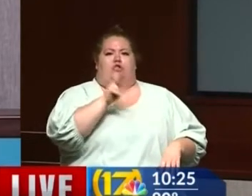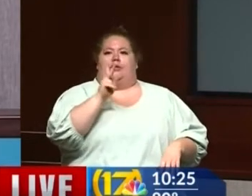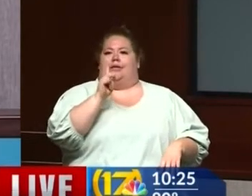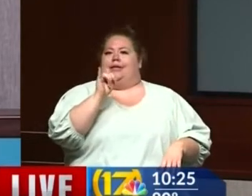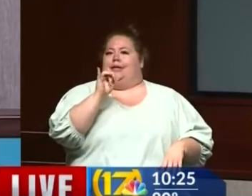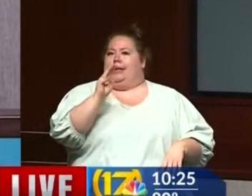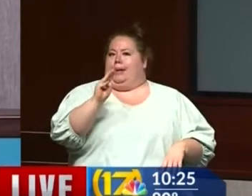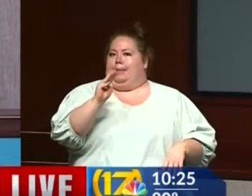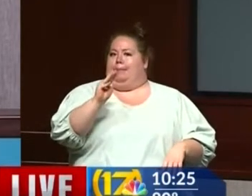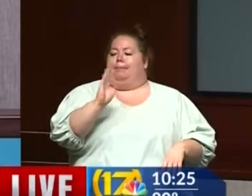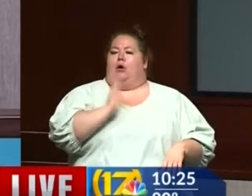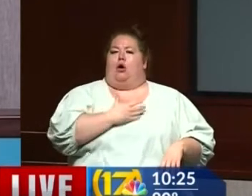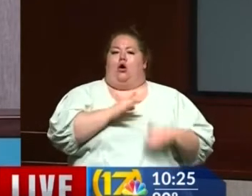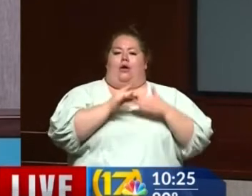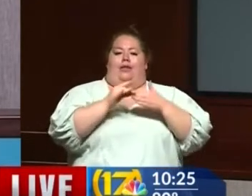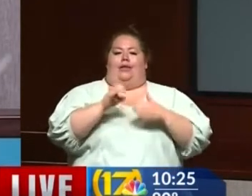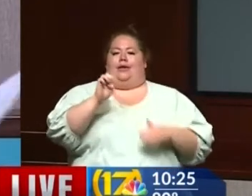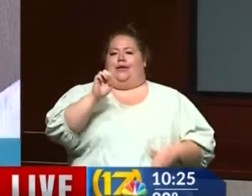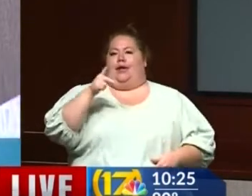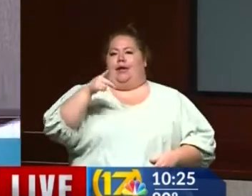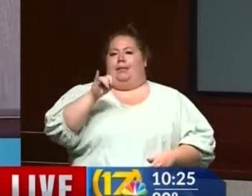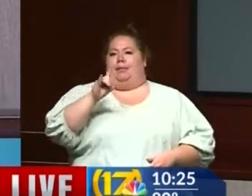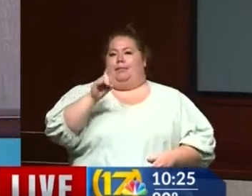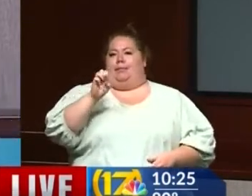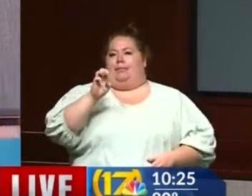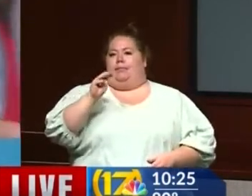Hernandez, our lead epidemiologist, respond to your question.